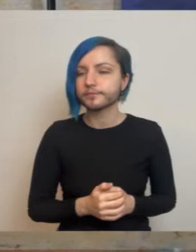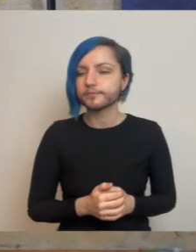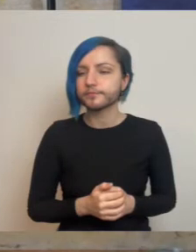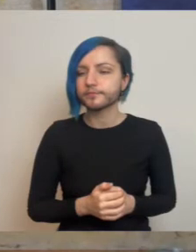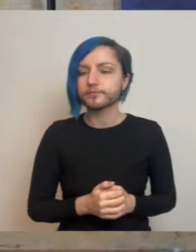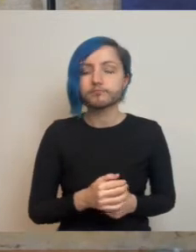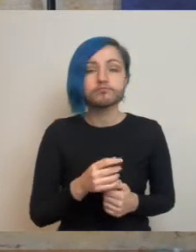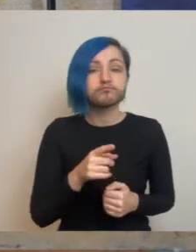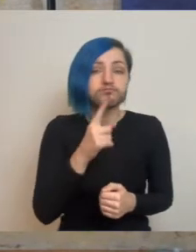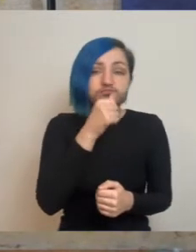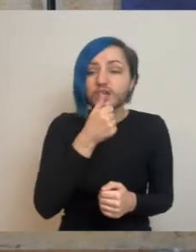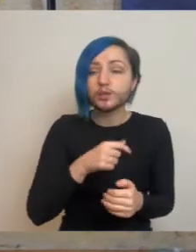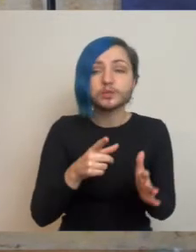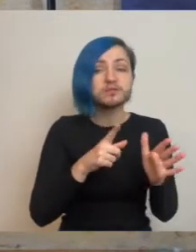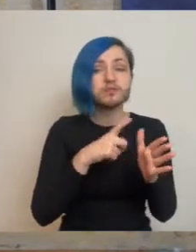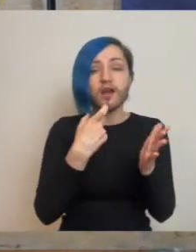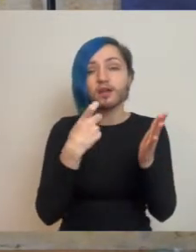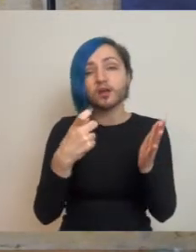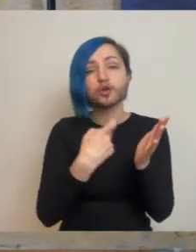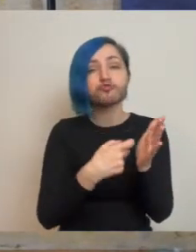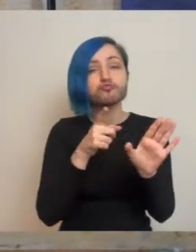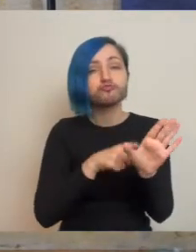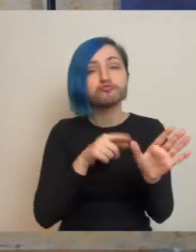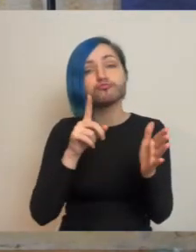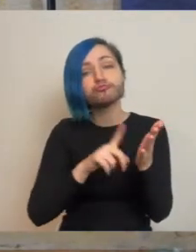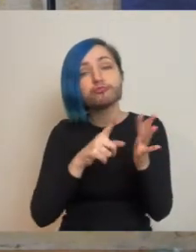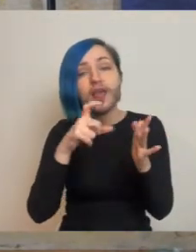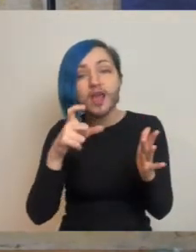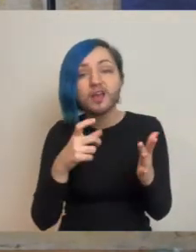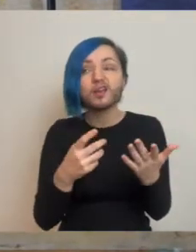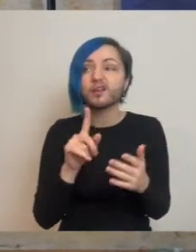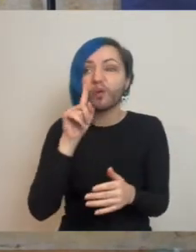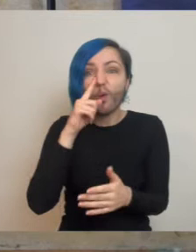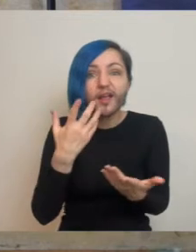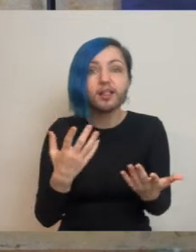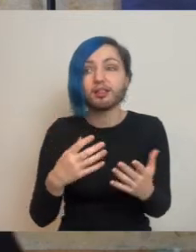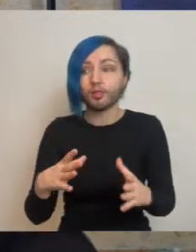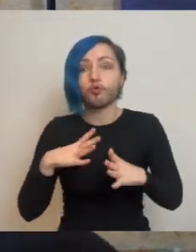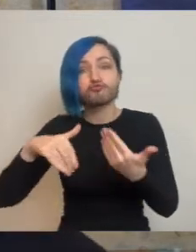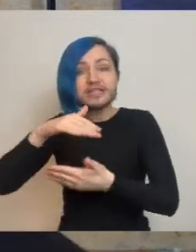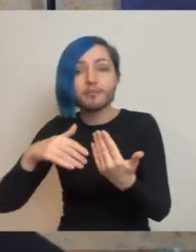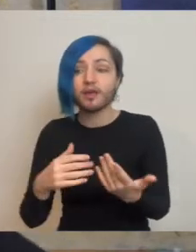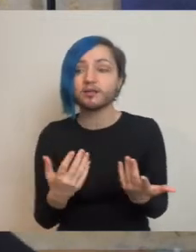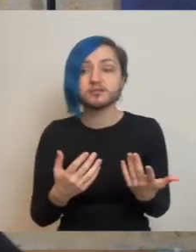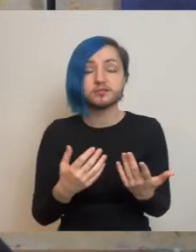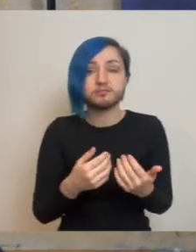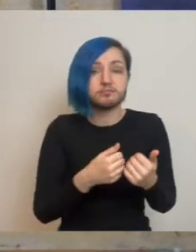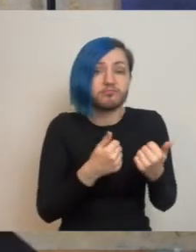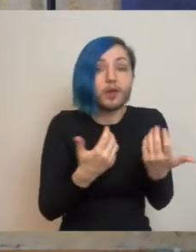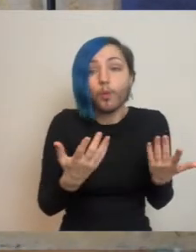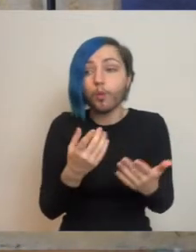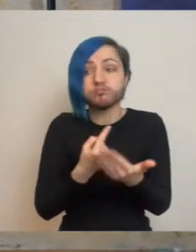You can use acrylic, you can use oils, you can use ready mix. You can even just use oil pastels if you wanted